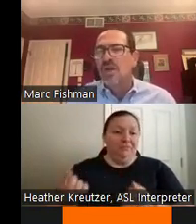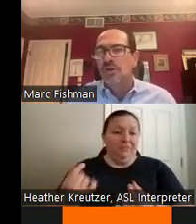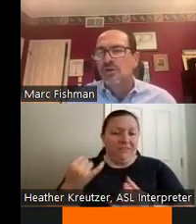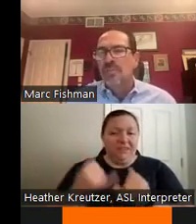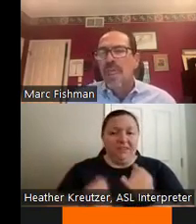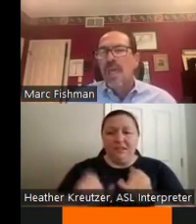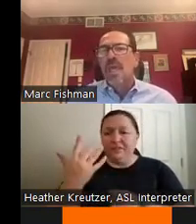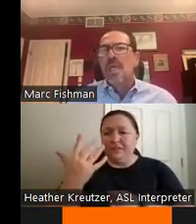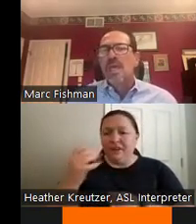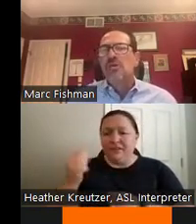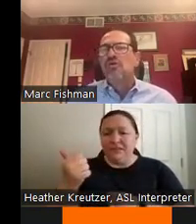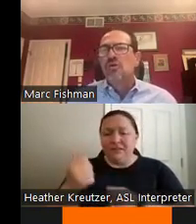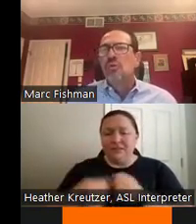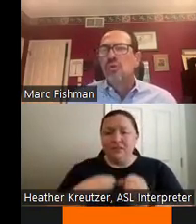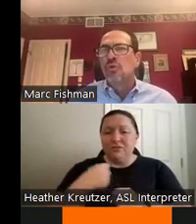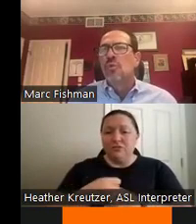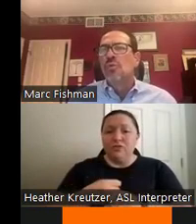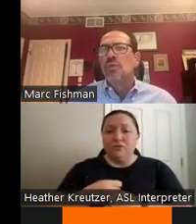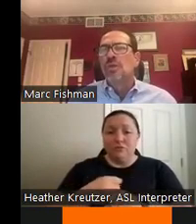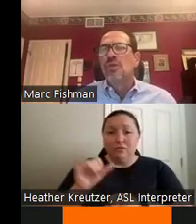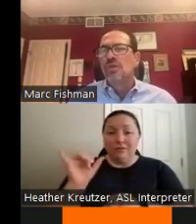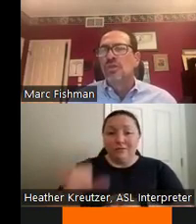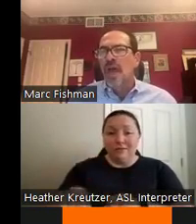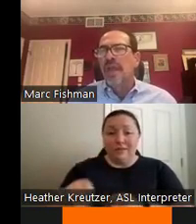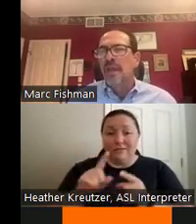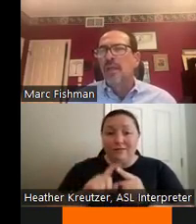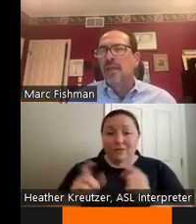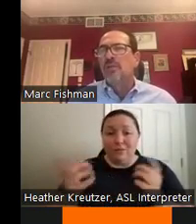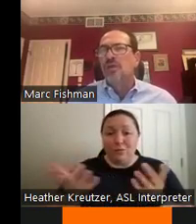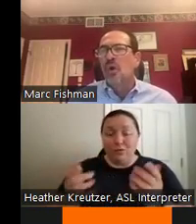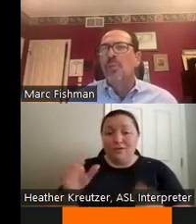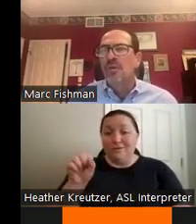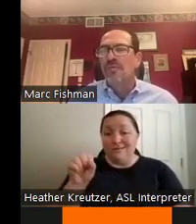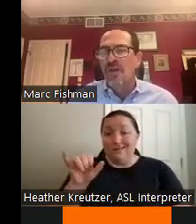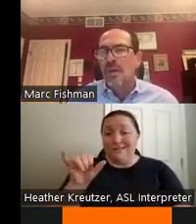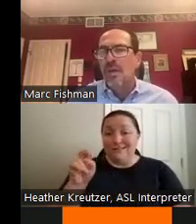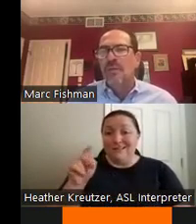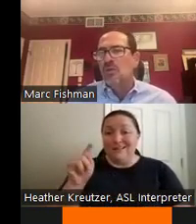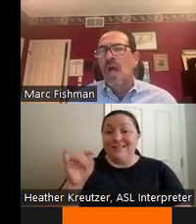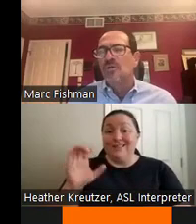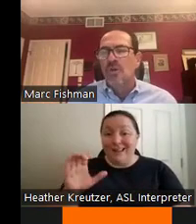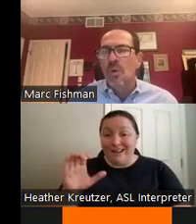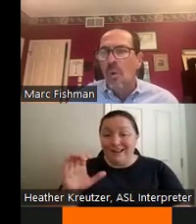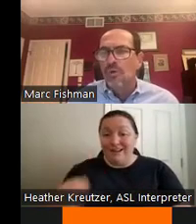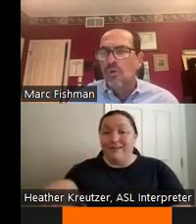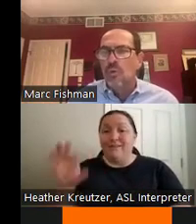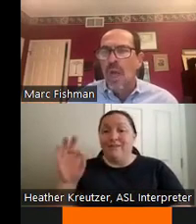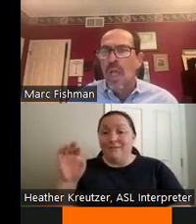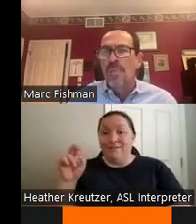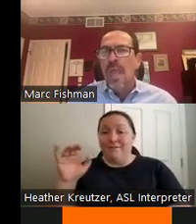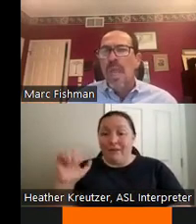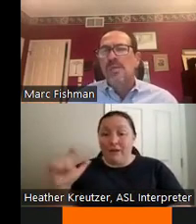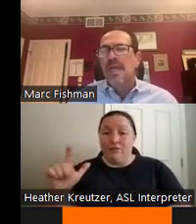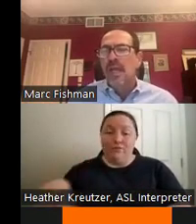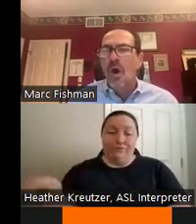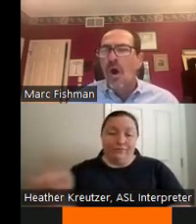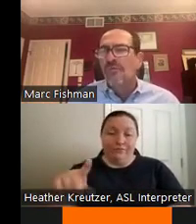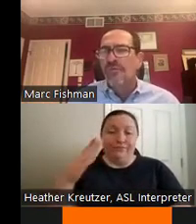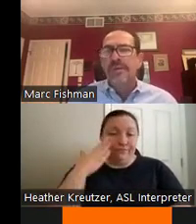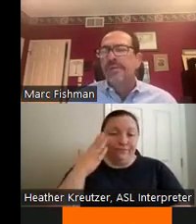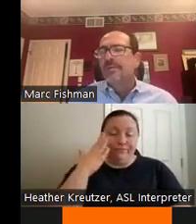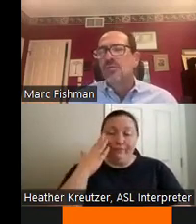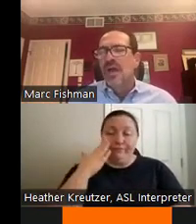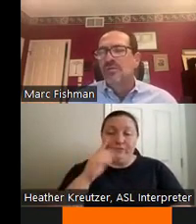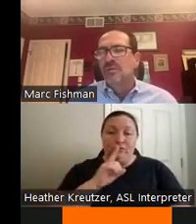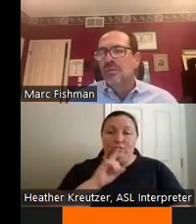5-10 years is due to the synthetic illicit opioid fentanyl that you guys know all too well, taking